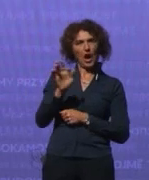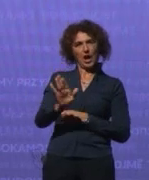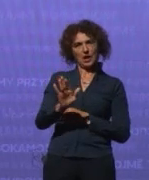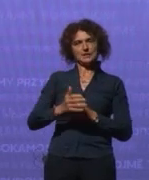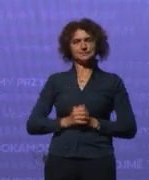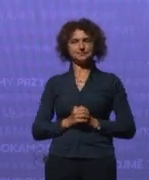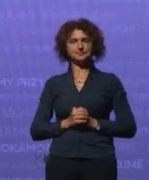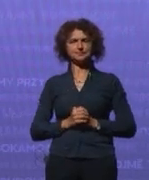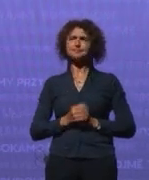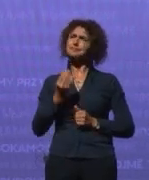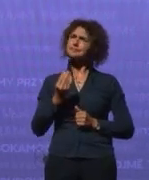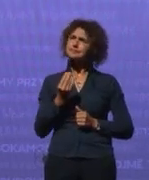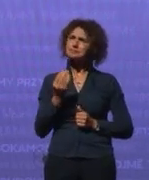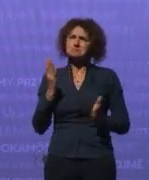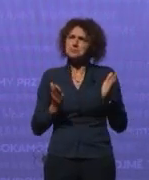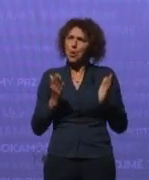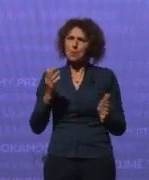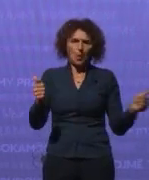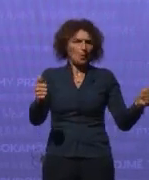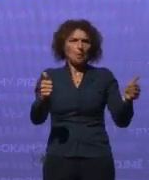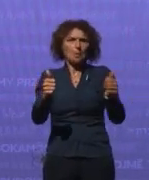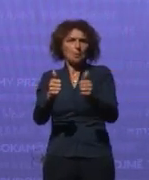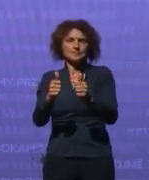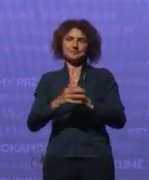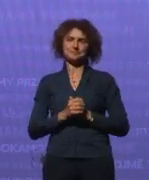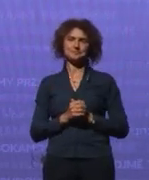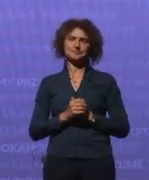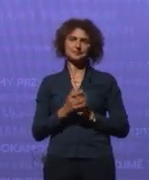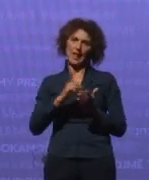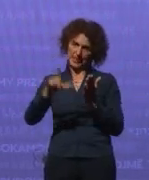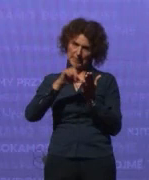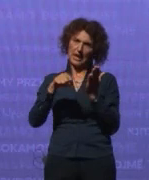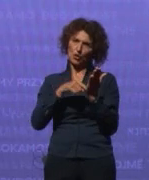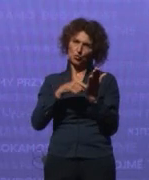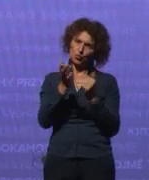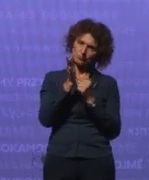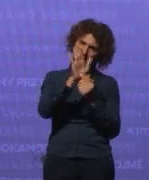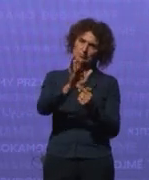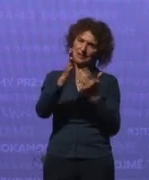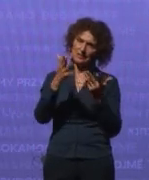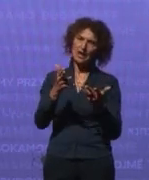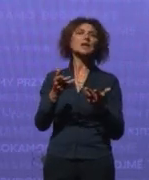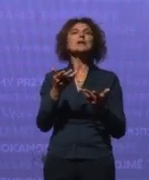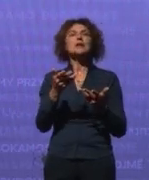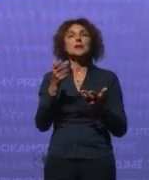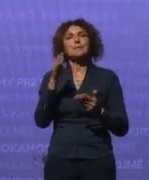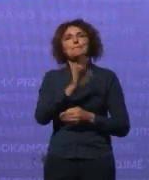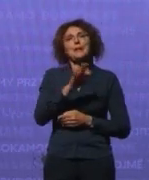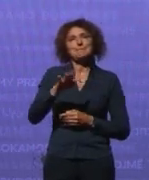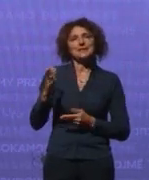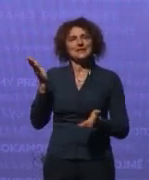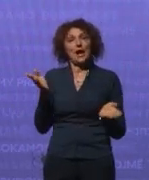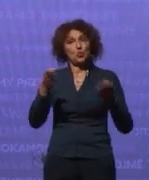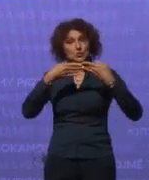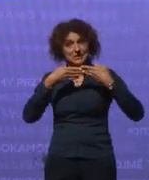children with autism are very keen on interacting with technology and with robots, and they're very, very happy to do these kind of trainings